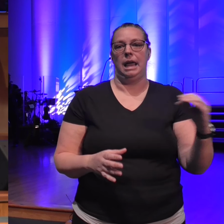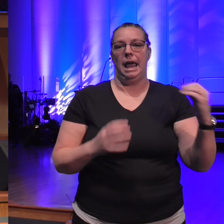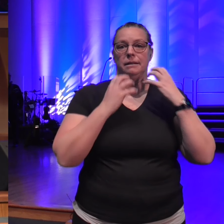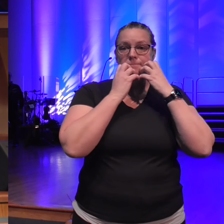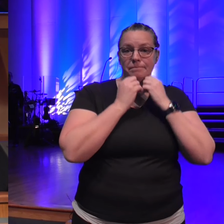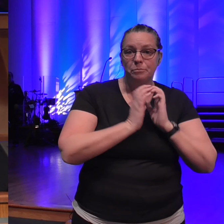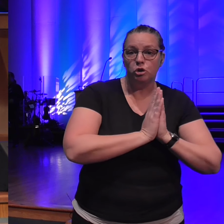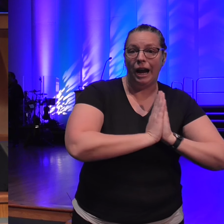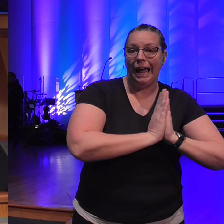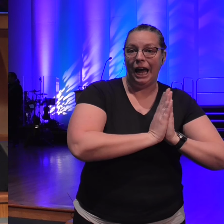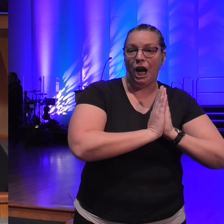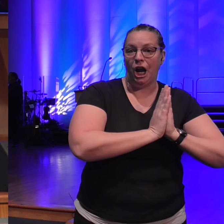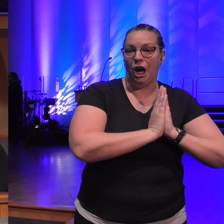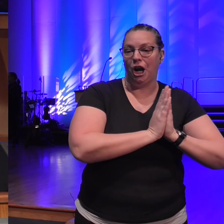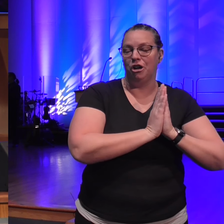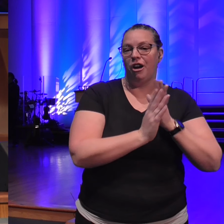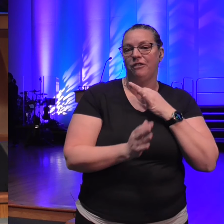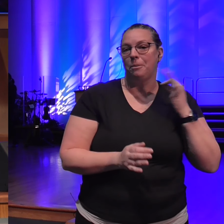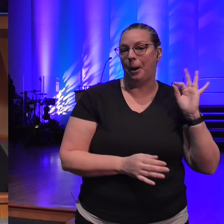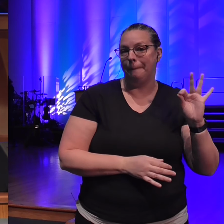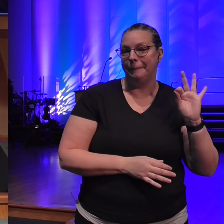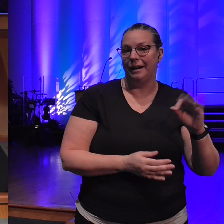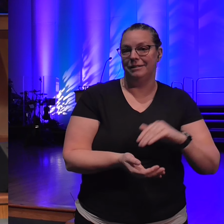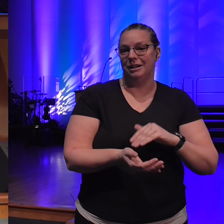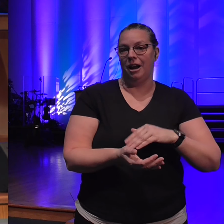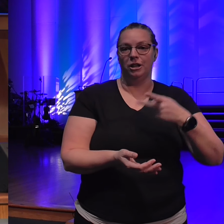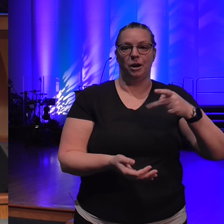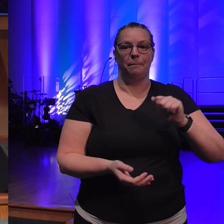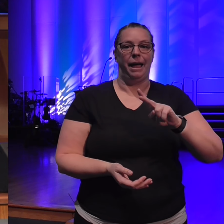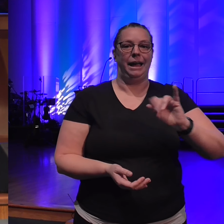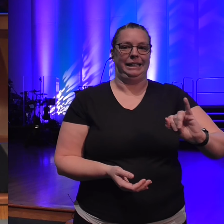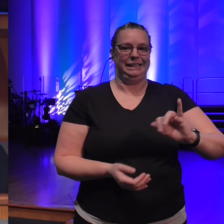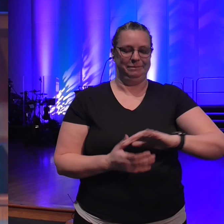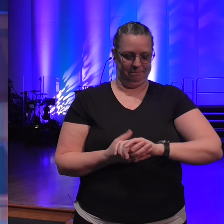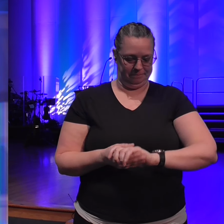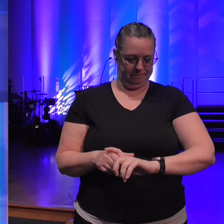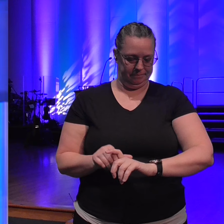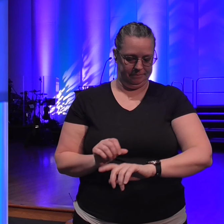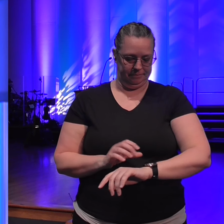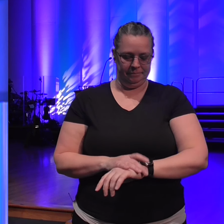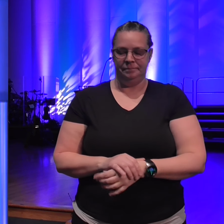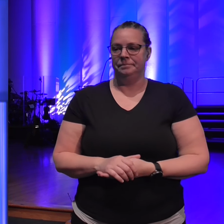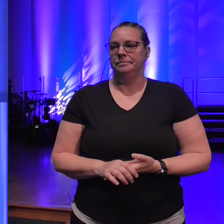beloved prayer from a beloved minister, our own Dr. Patty Lukenbach.